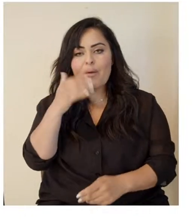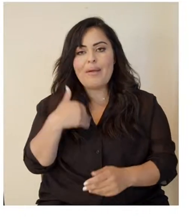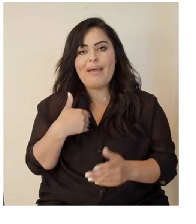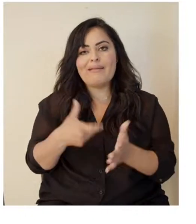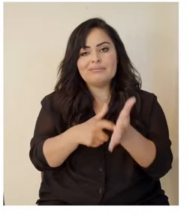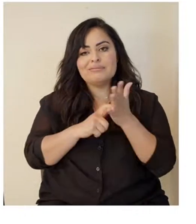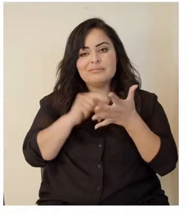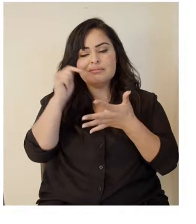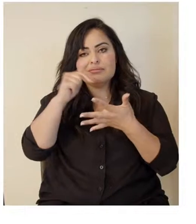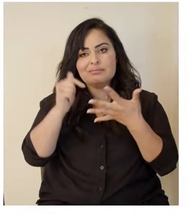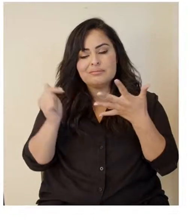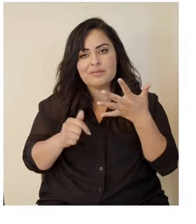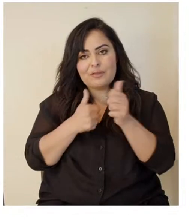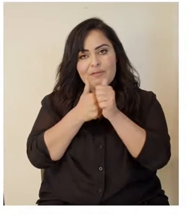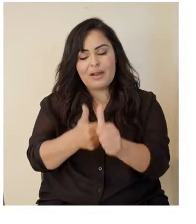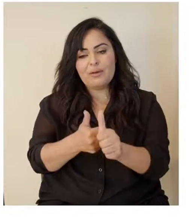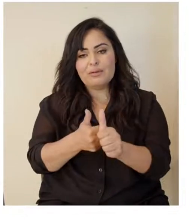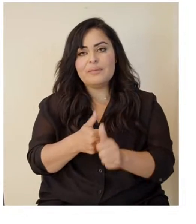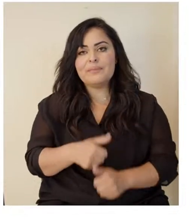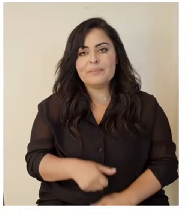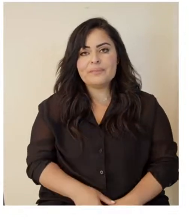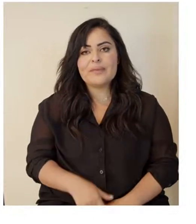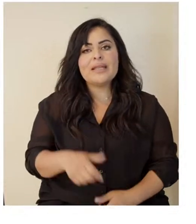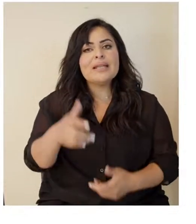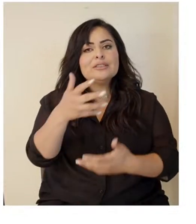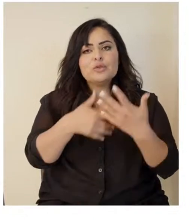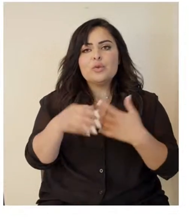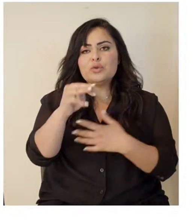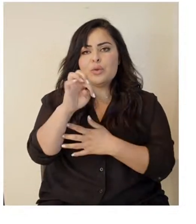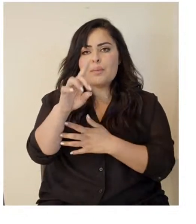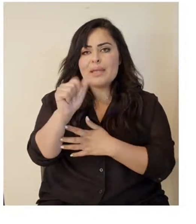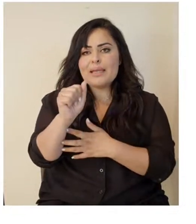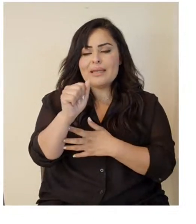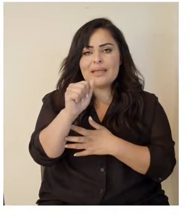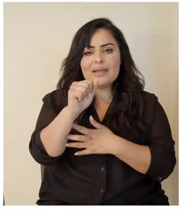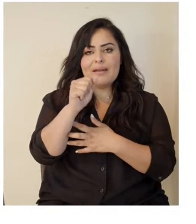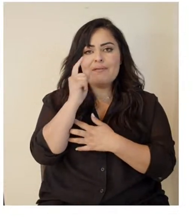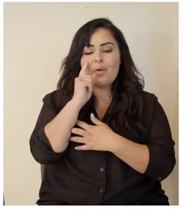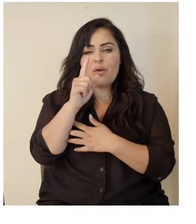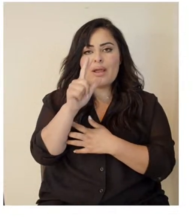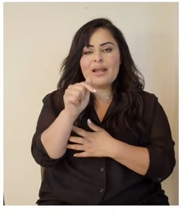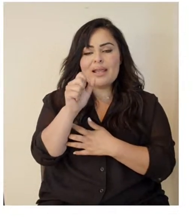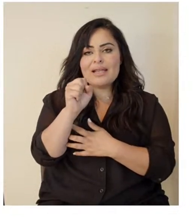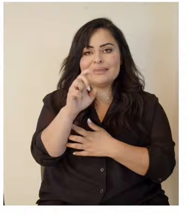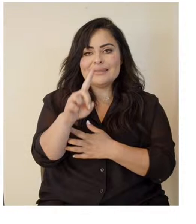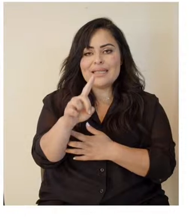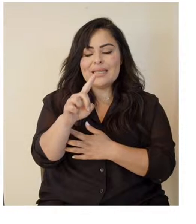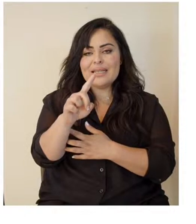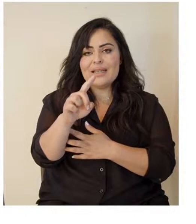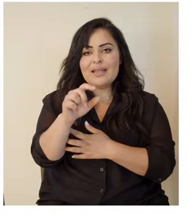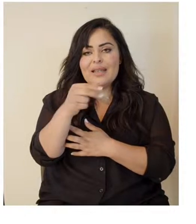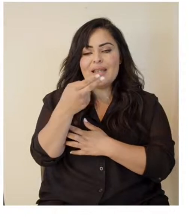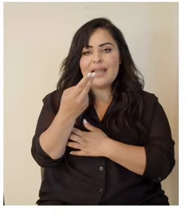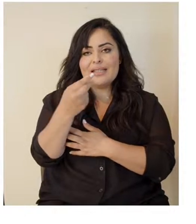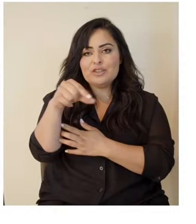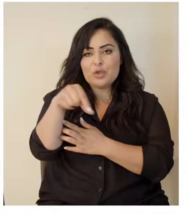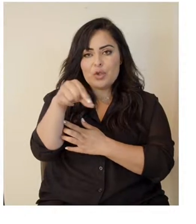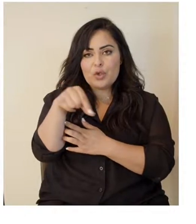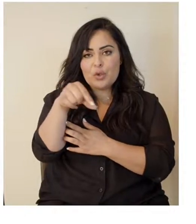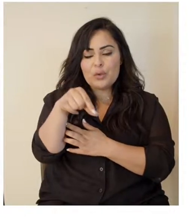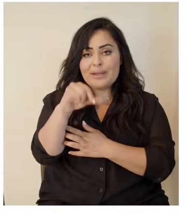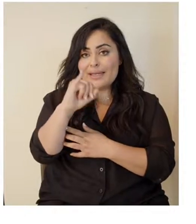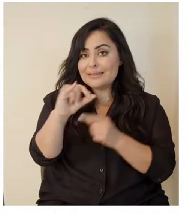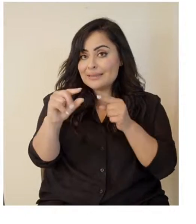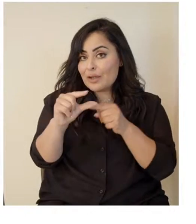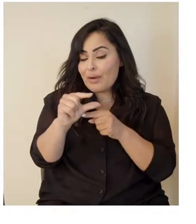can easily go to any of our social media sites for LASD HQ, and that's on